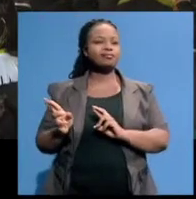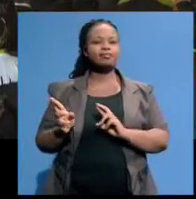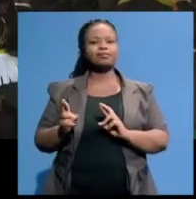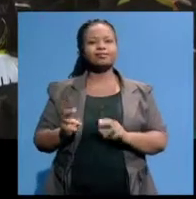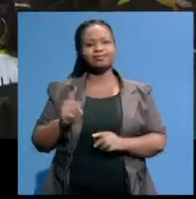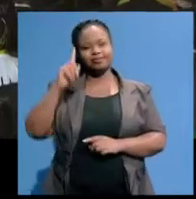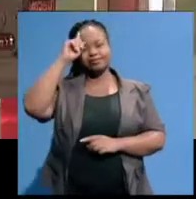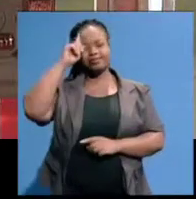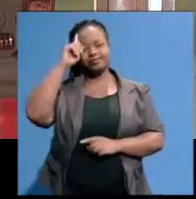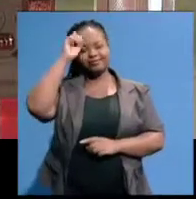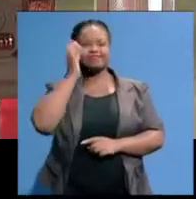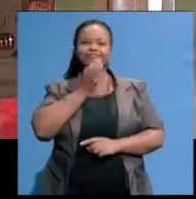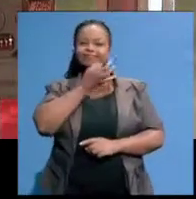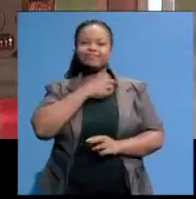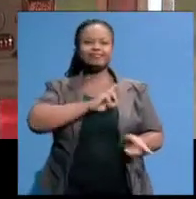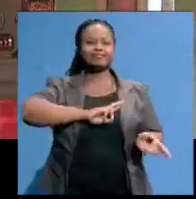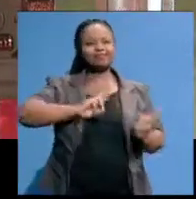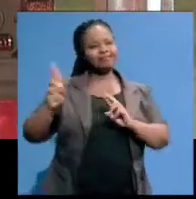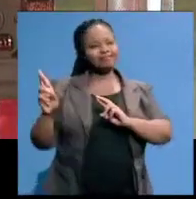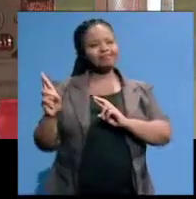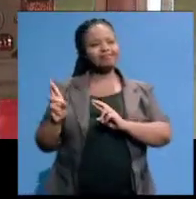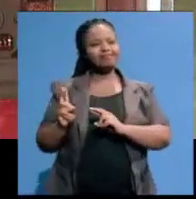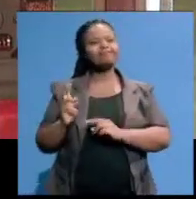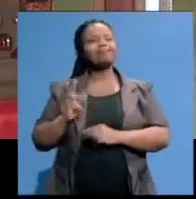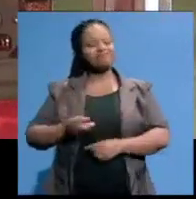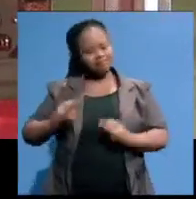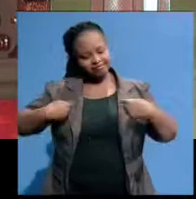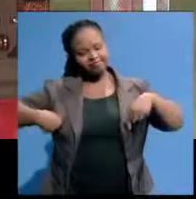Madiba uthahlo mehlasele